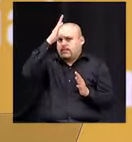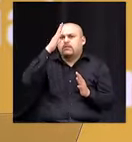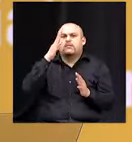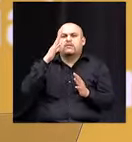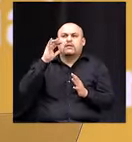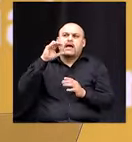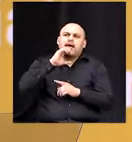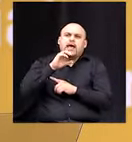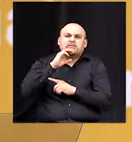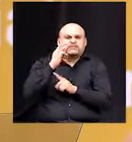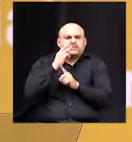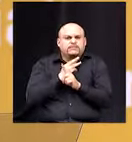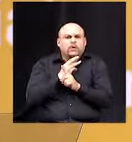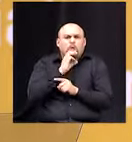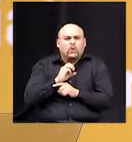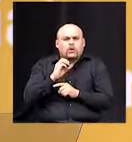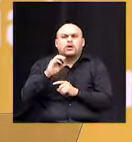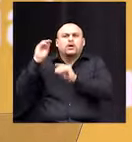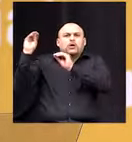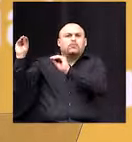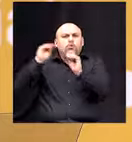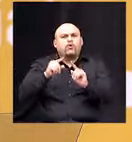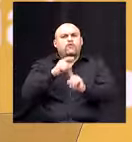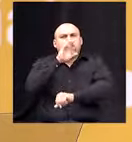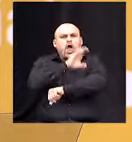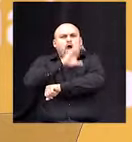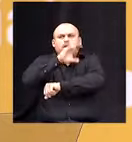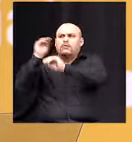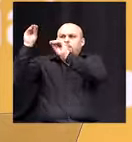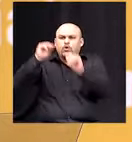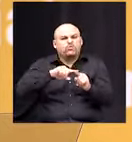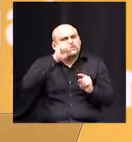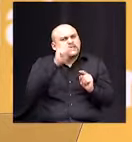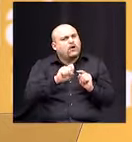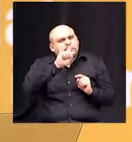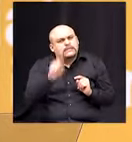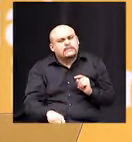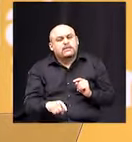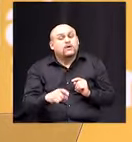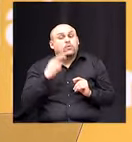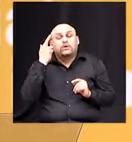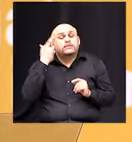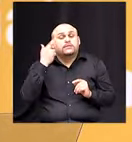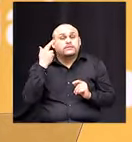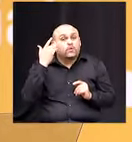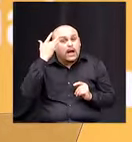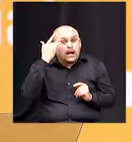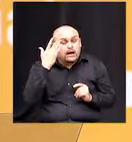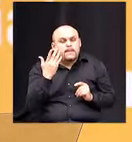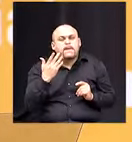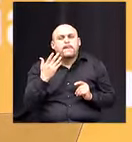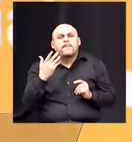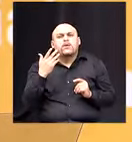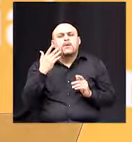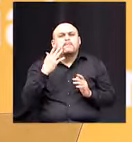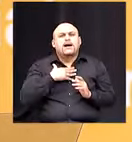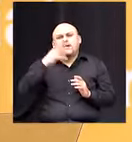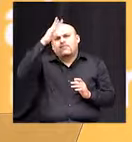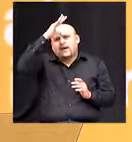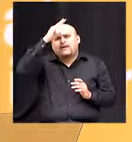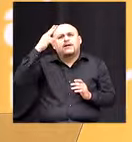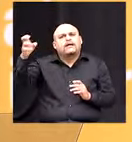the age of 6 months old, moved us from Colorado to South Texas. And the reason for that was that my father